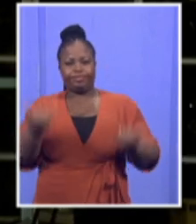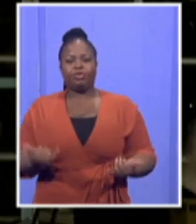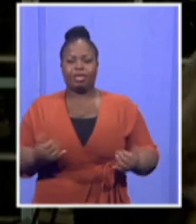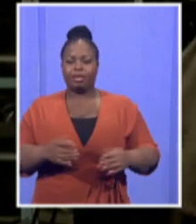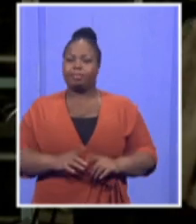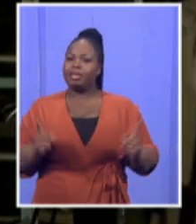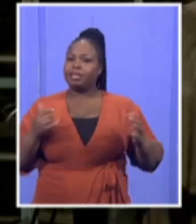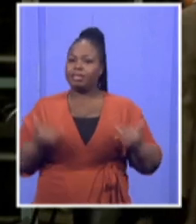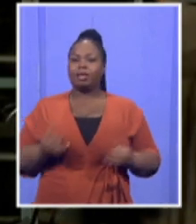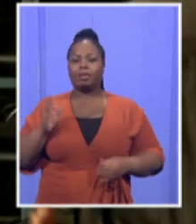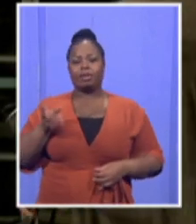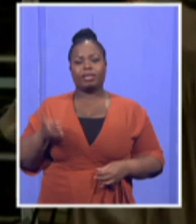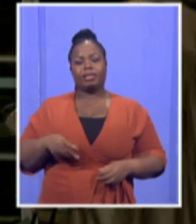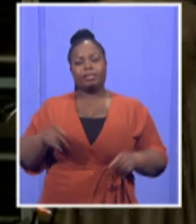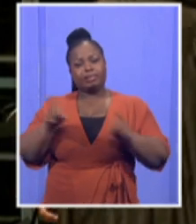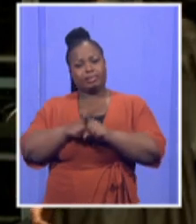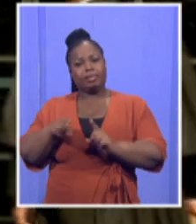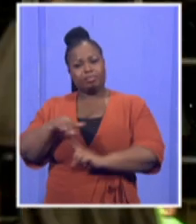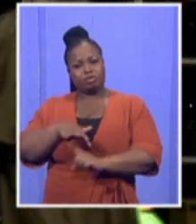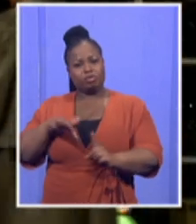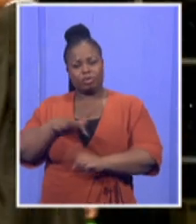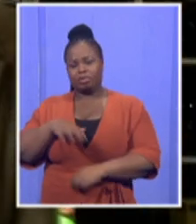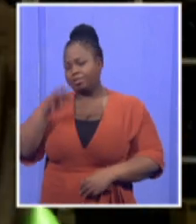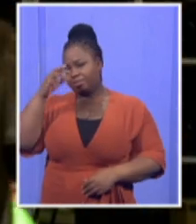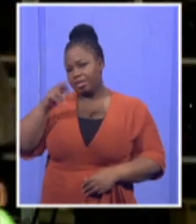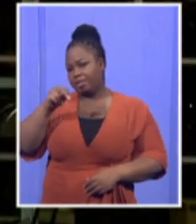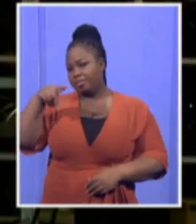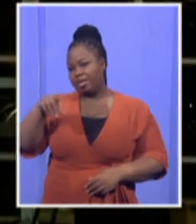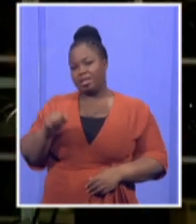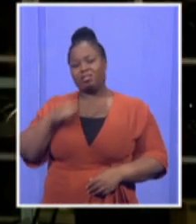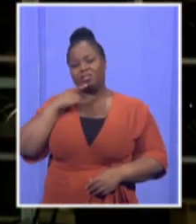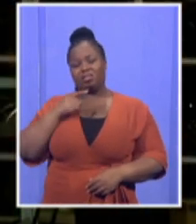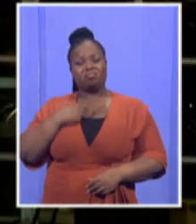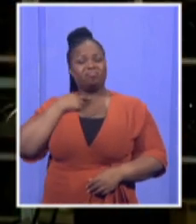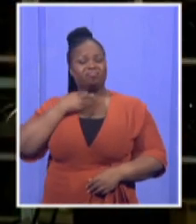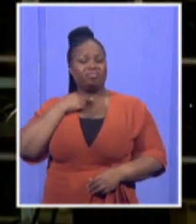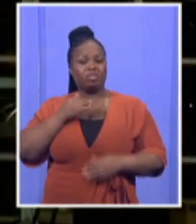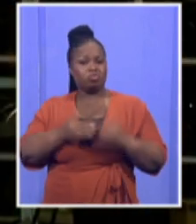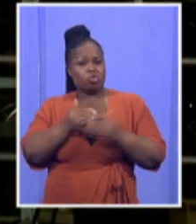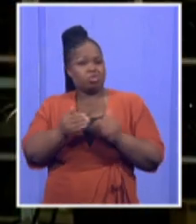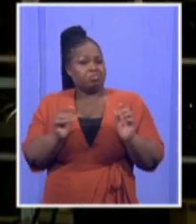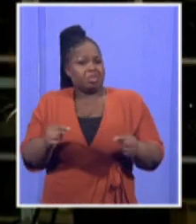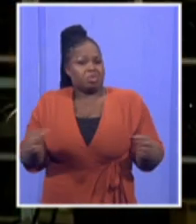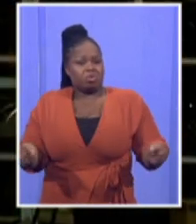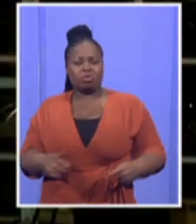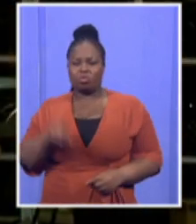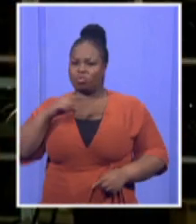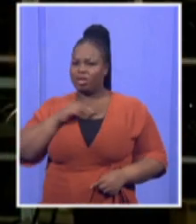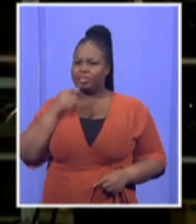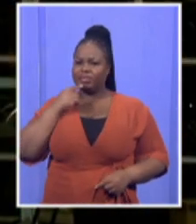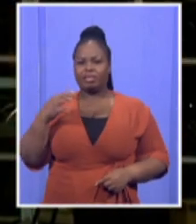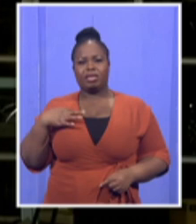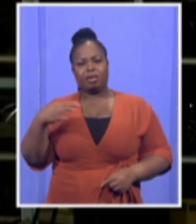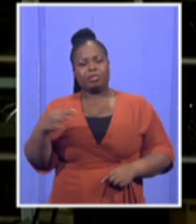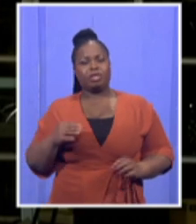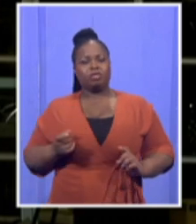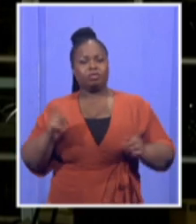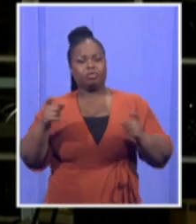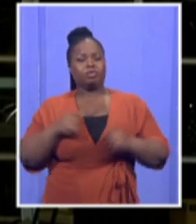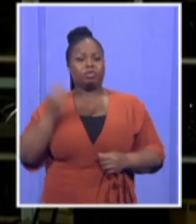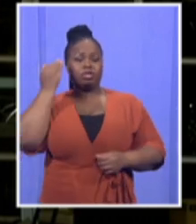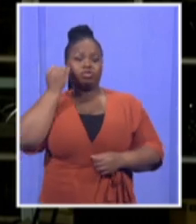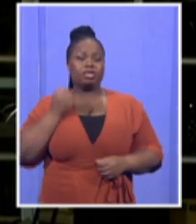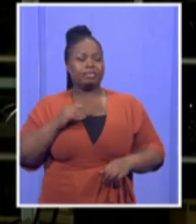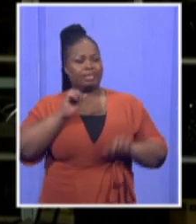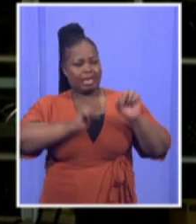a similar situation. The state, however, not being ready to proceed this morning, also coming with an urgent application to have the judge have